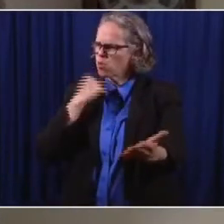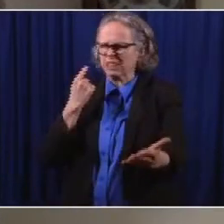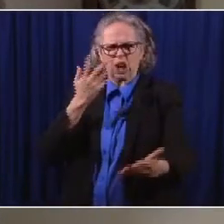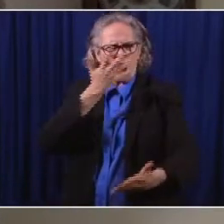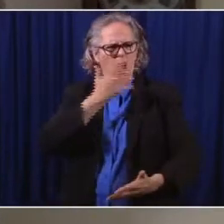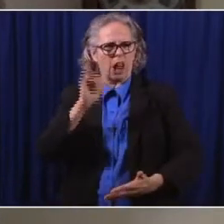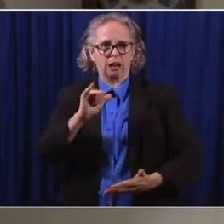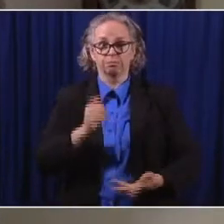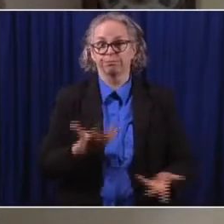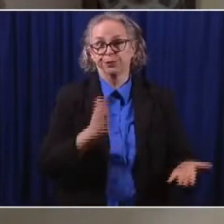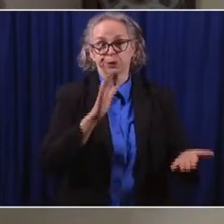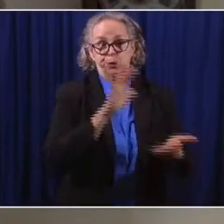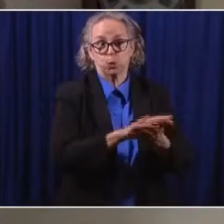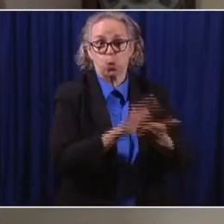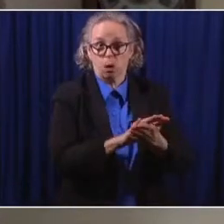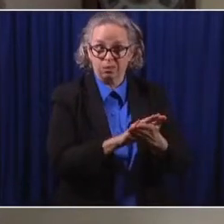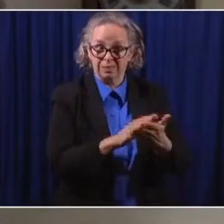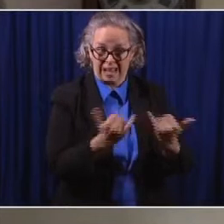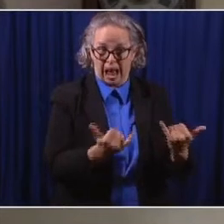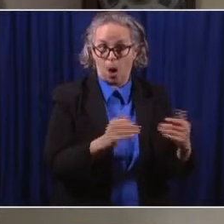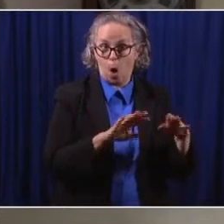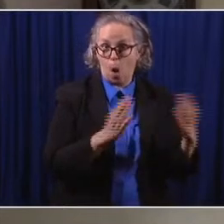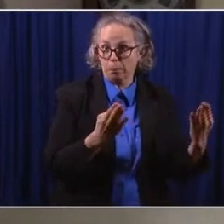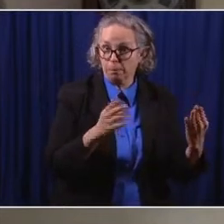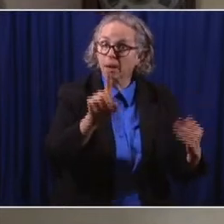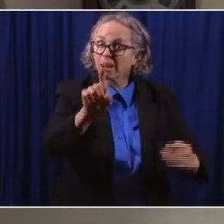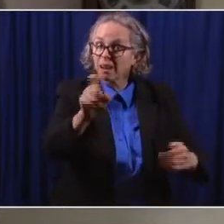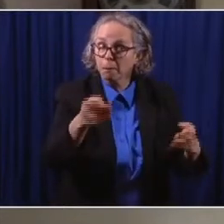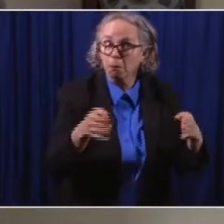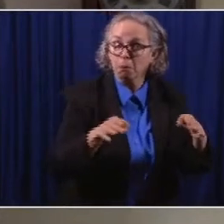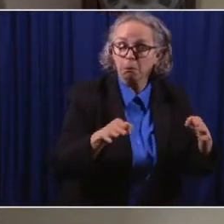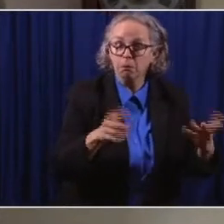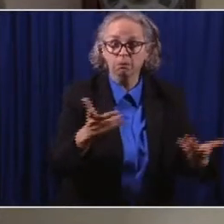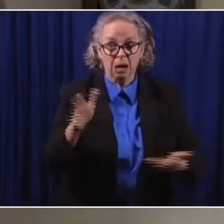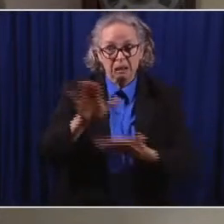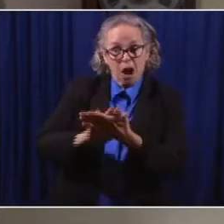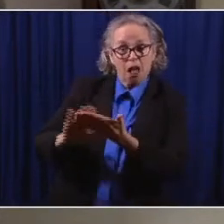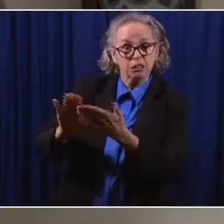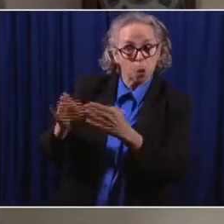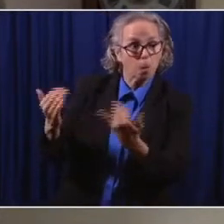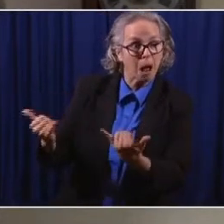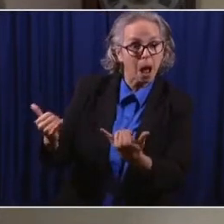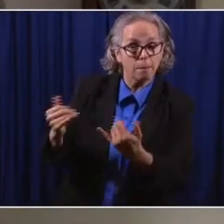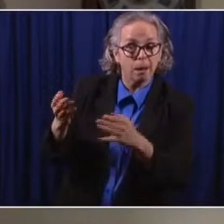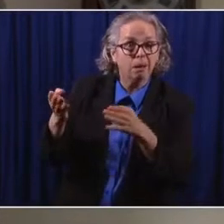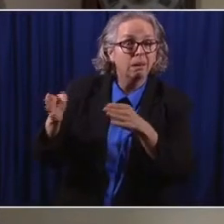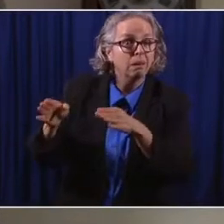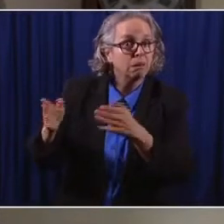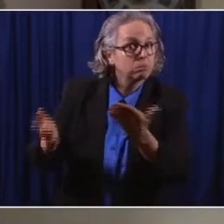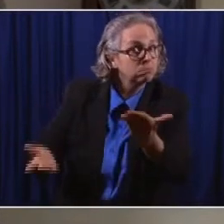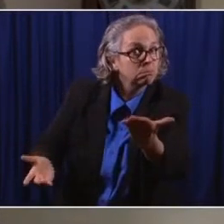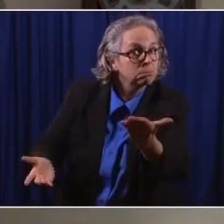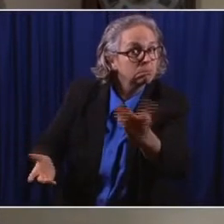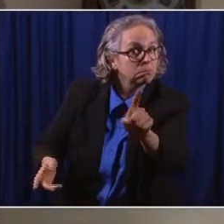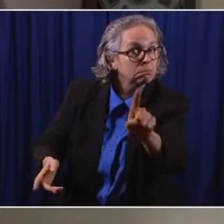school. We've got a lot of things going for us in Ohio, and we do not want to turn back.